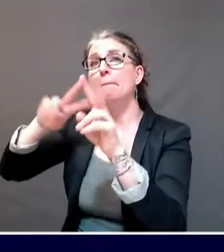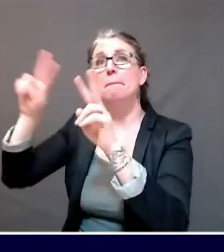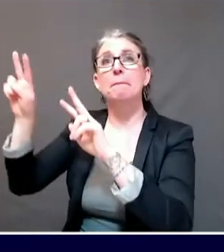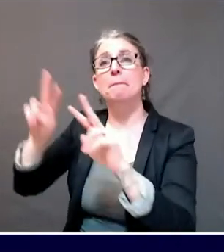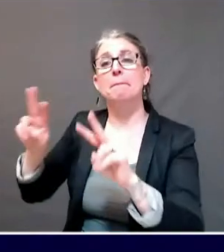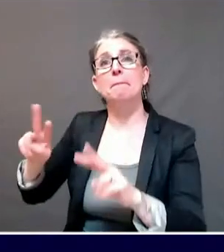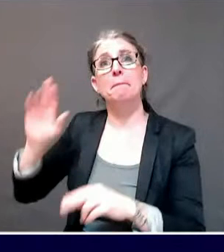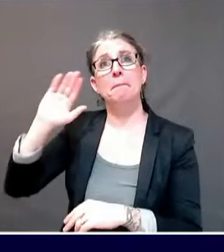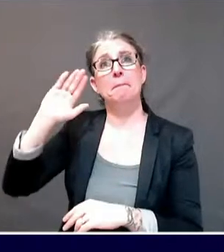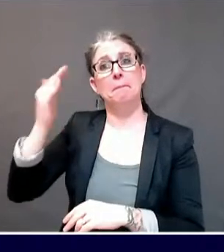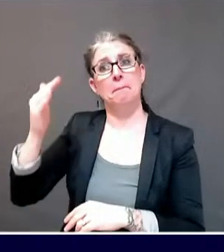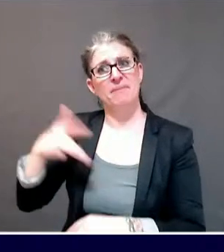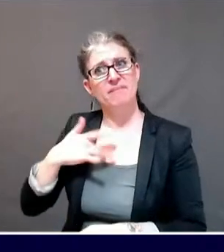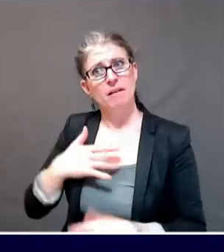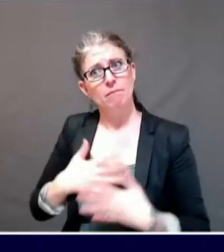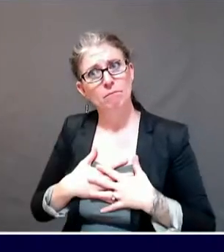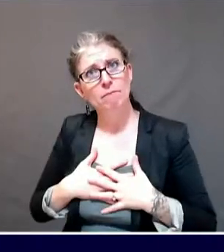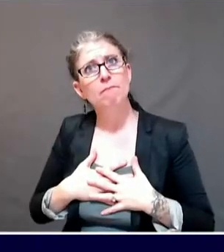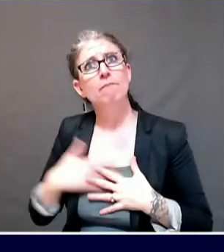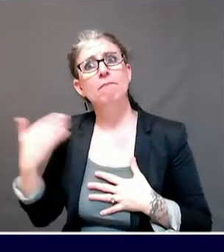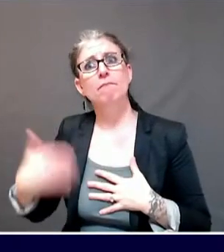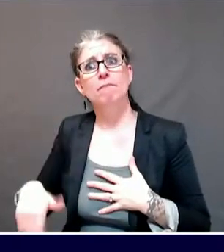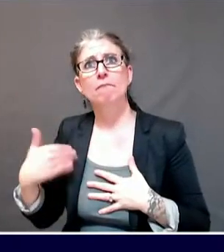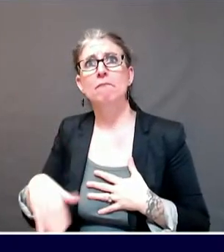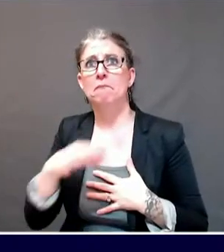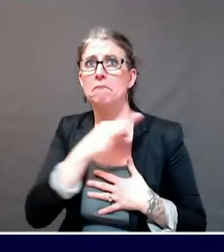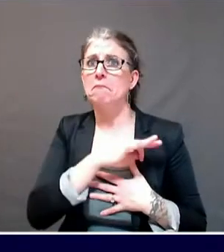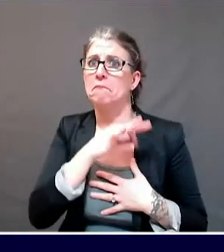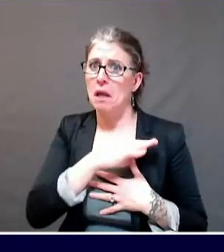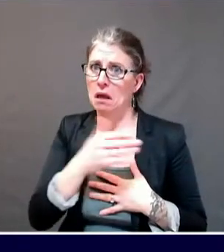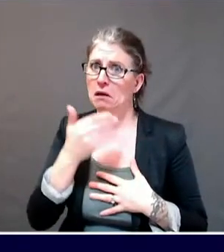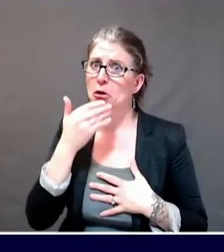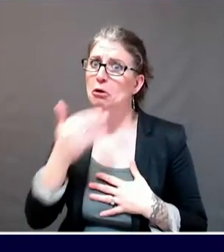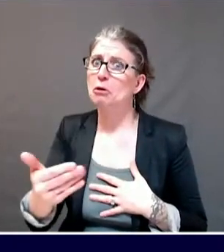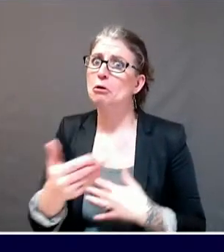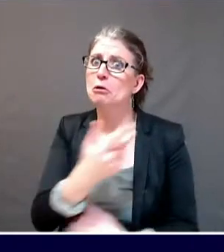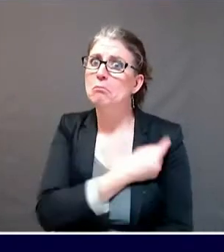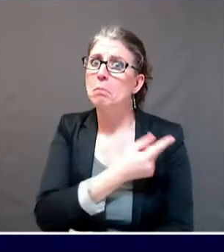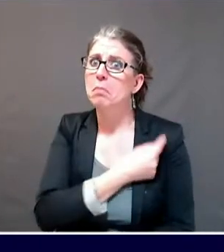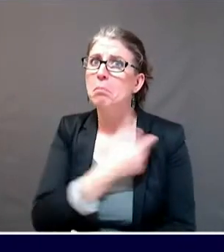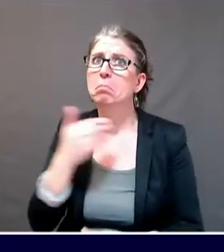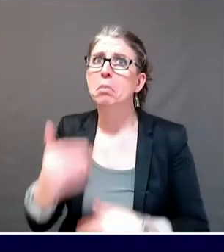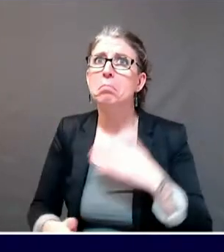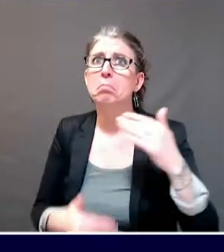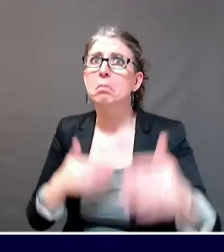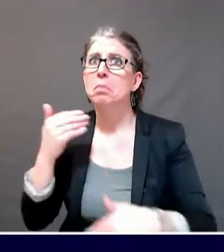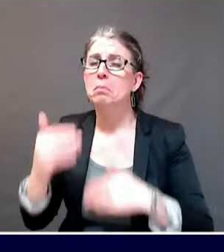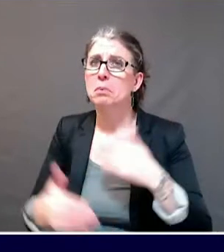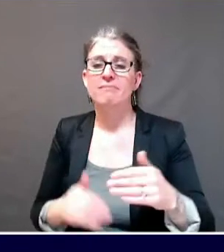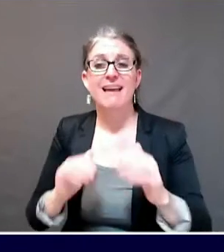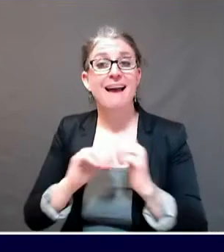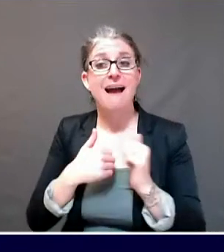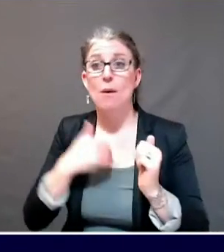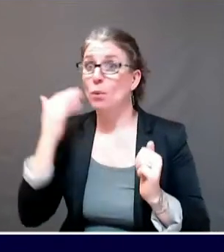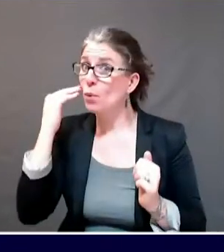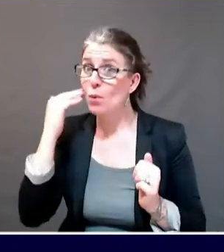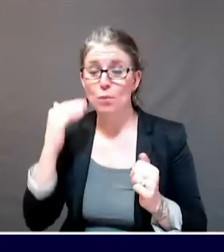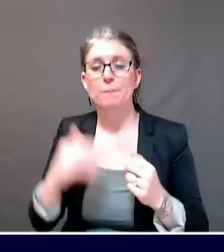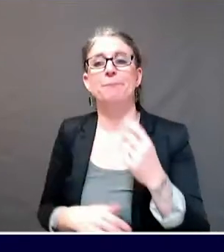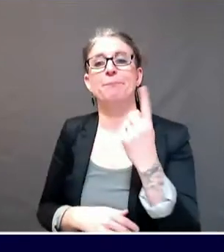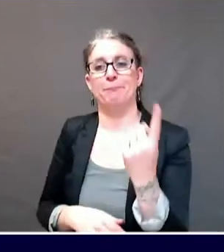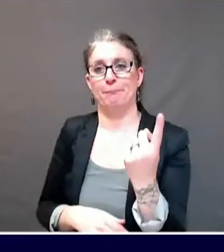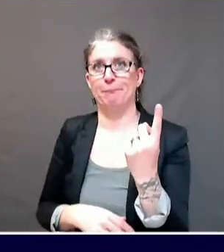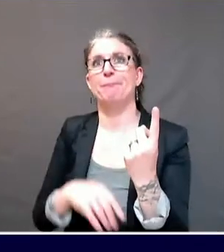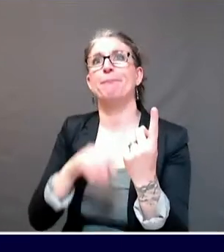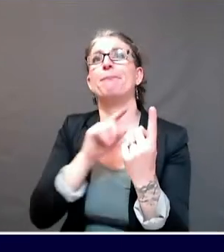relative to other states on at least two important axes. Number one, What percentage of our overall